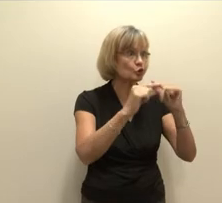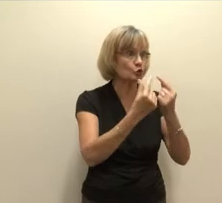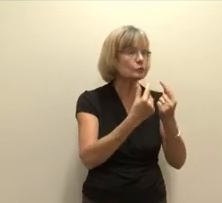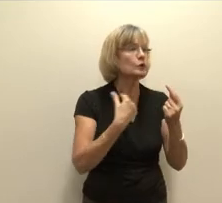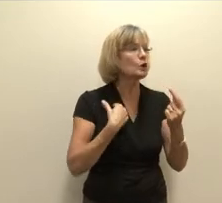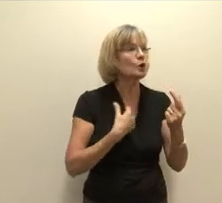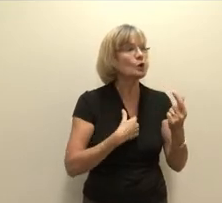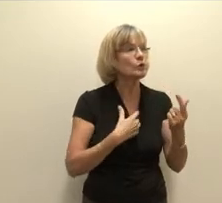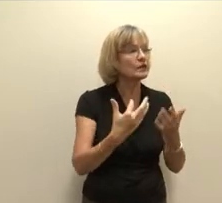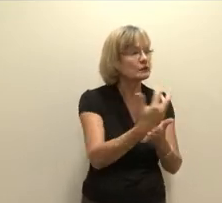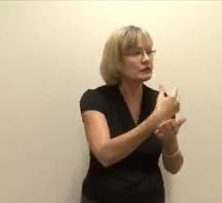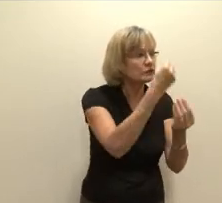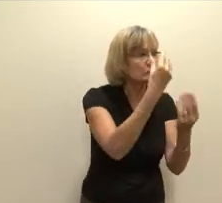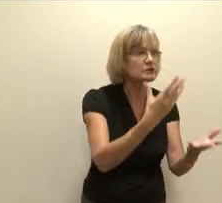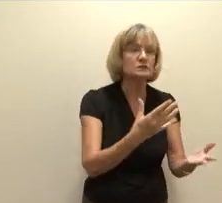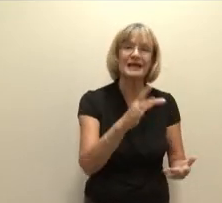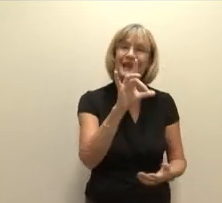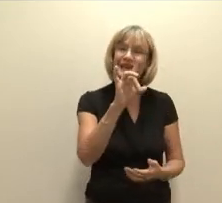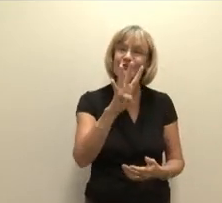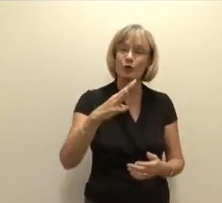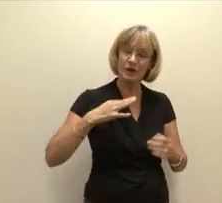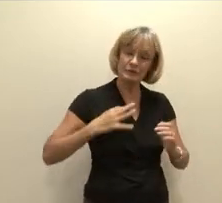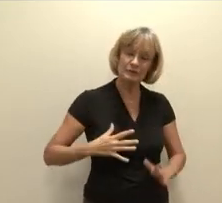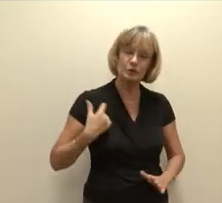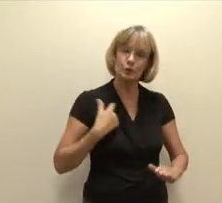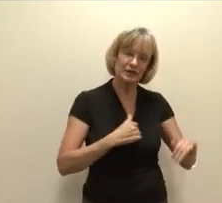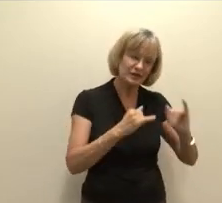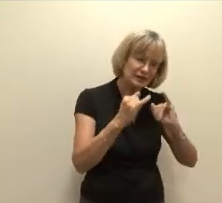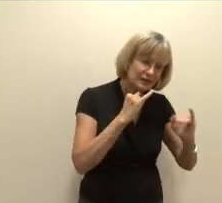84 applications, we interviewed candidates,